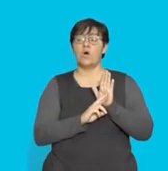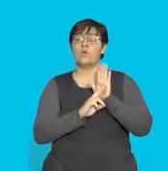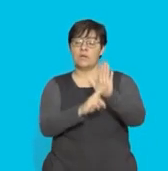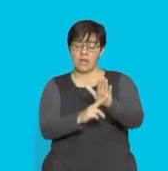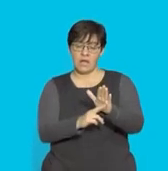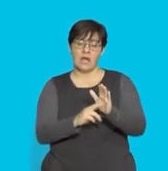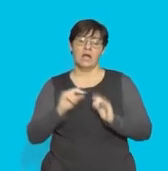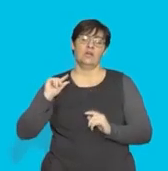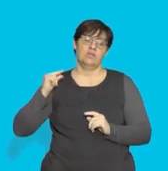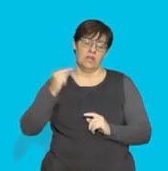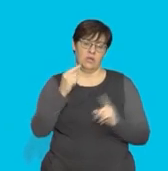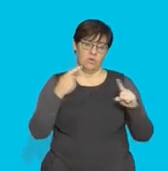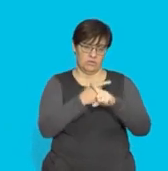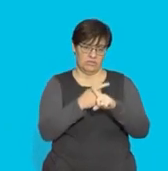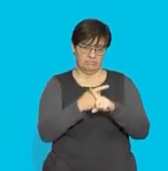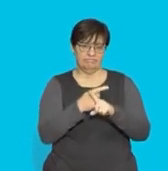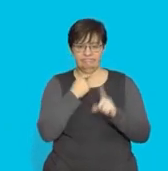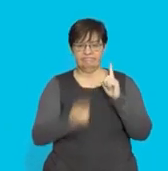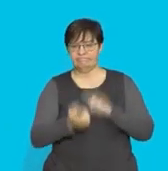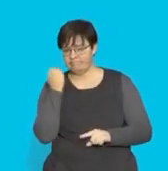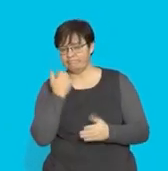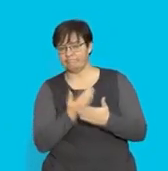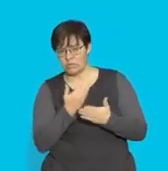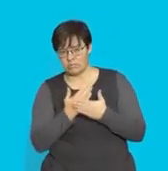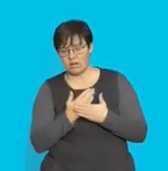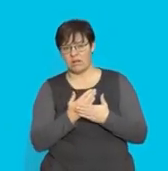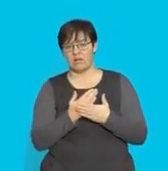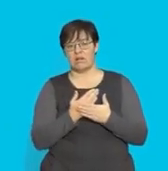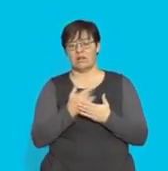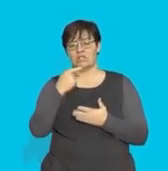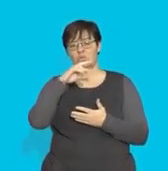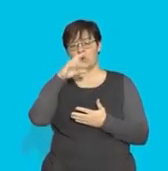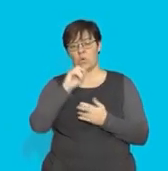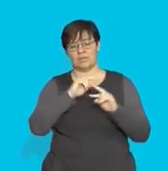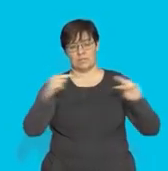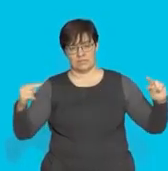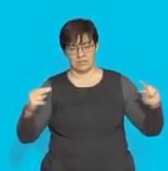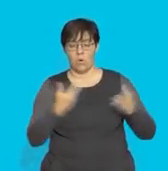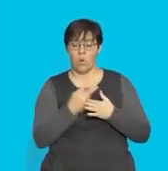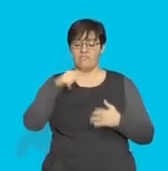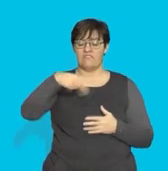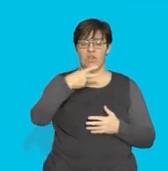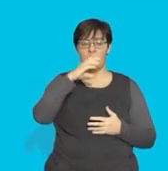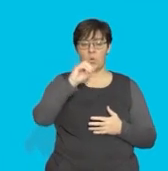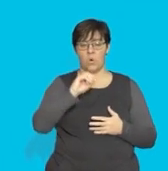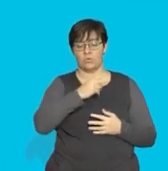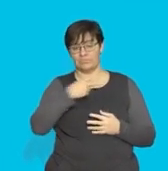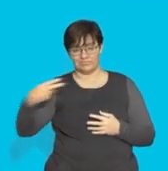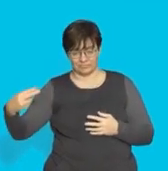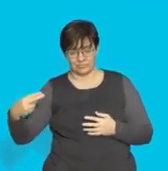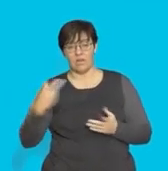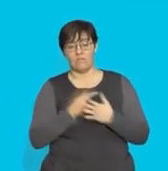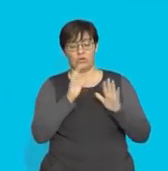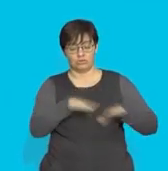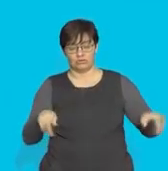question. Represent a genetic cross to determine the possible genotypes and phenotypes